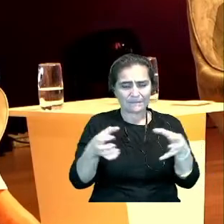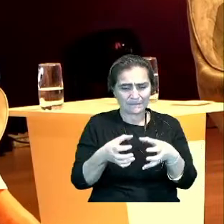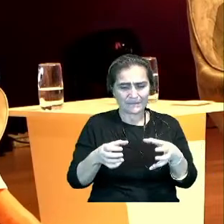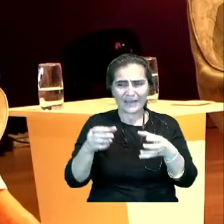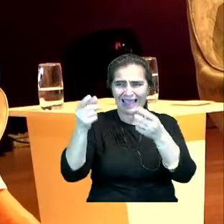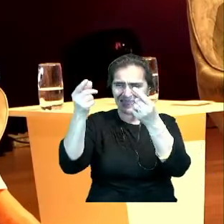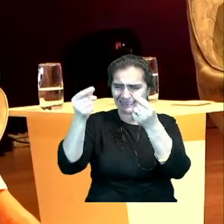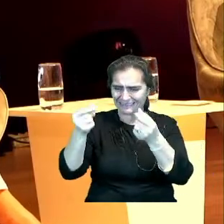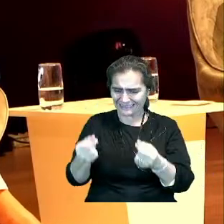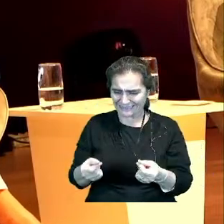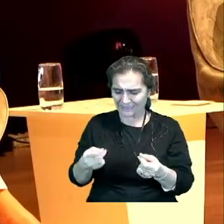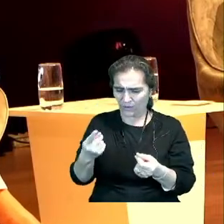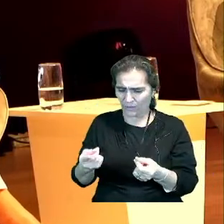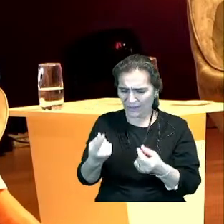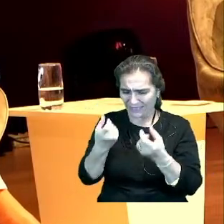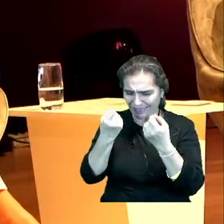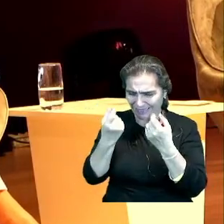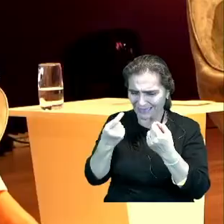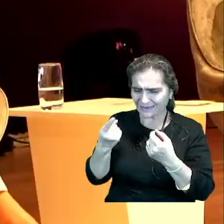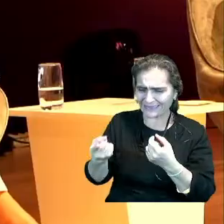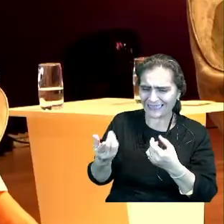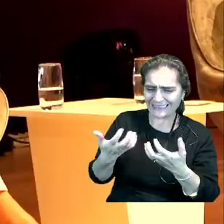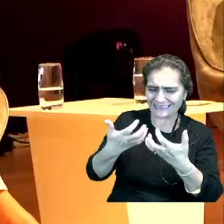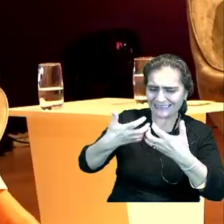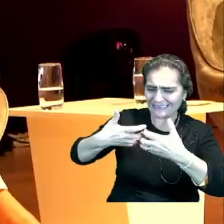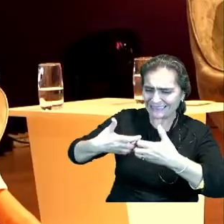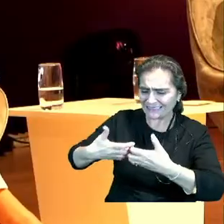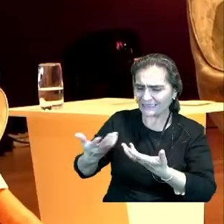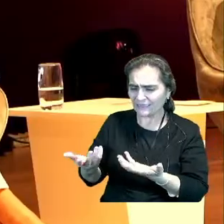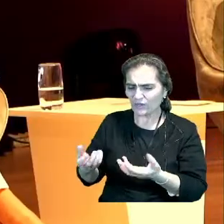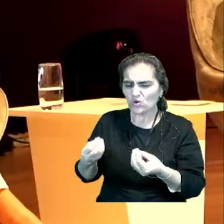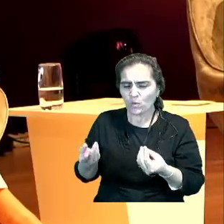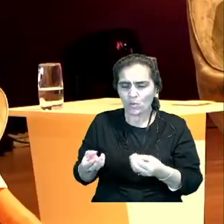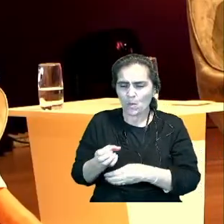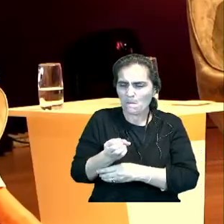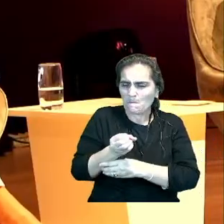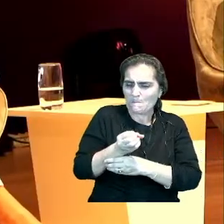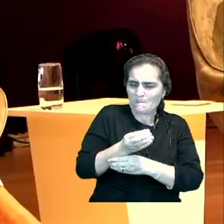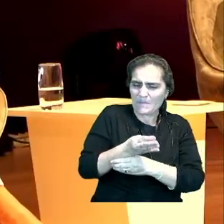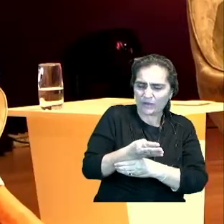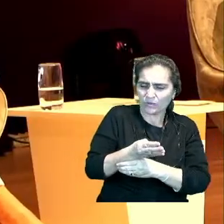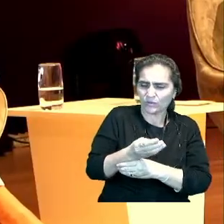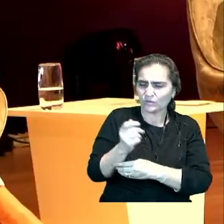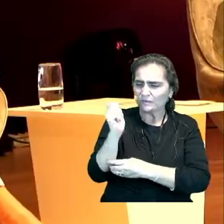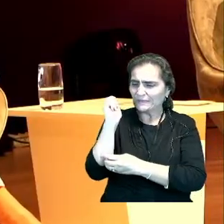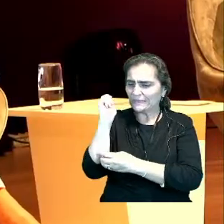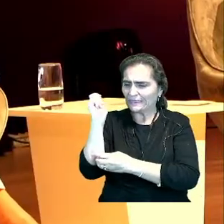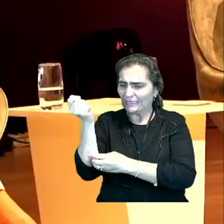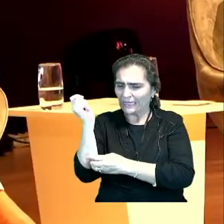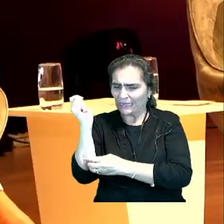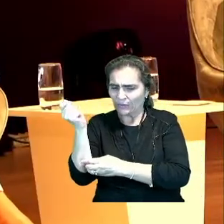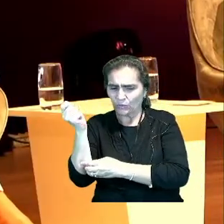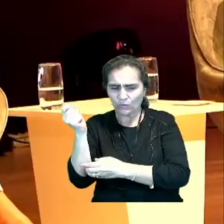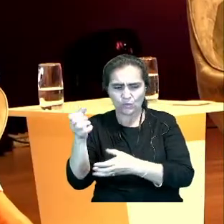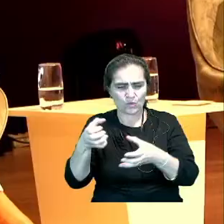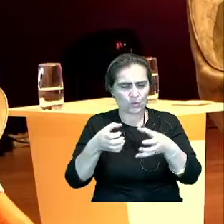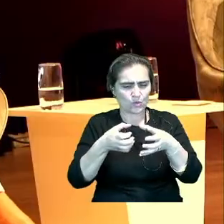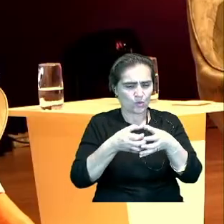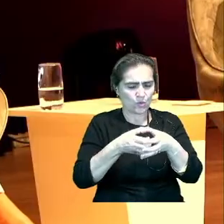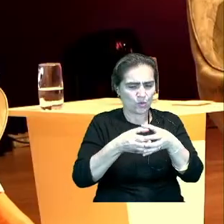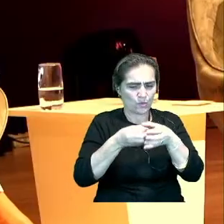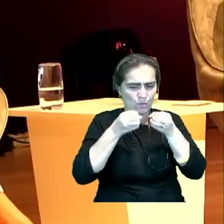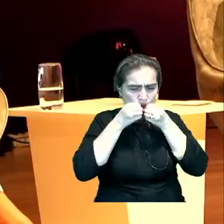to understand our economic system with the banks, with the financing companies, with the public and private sector